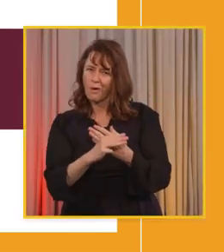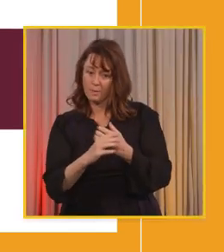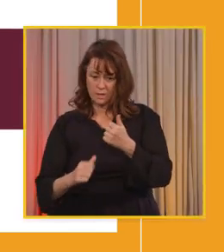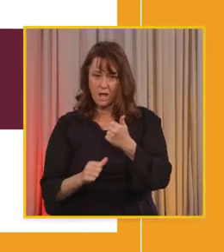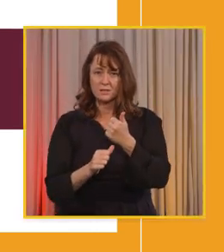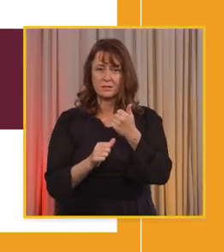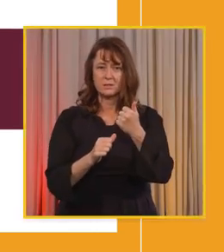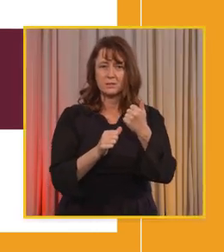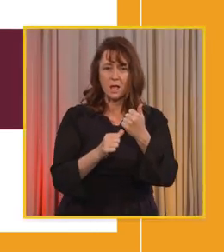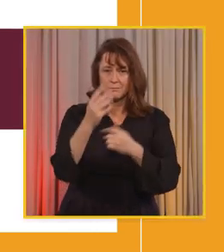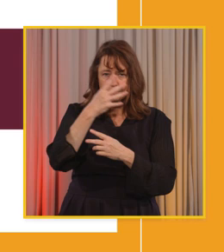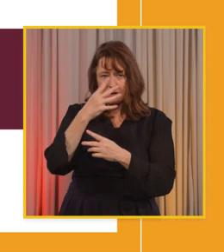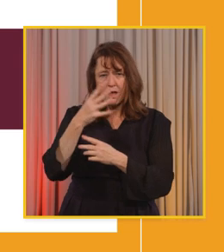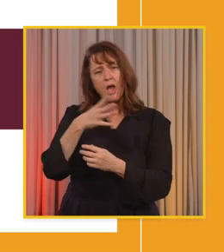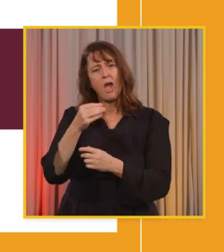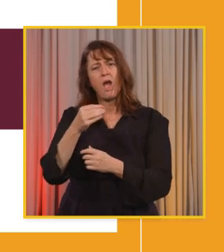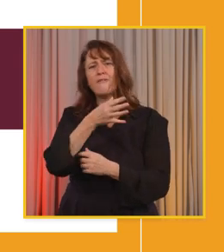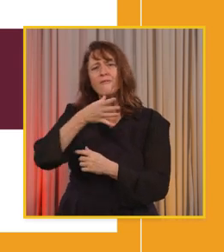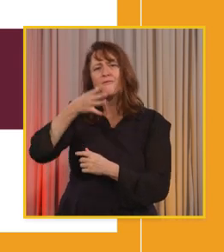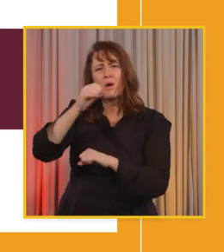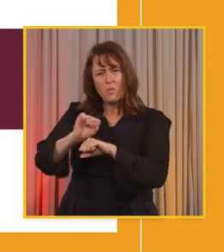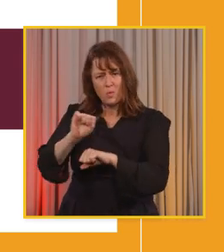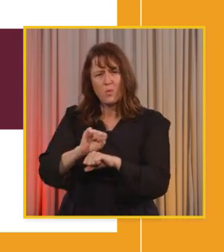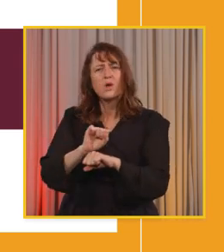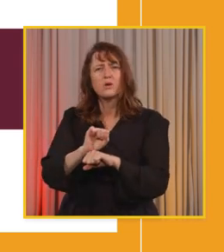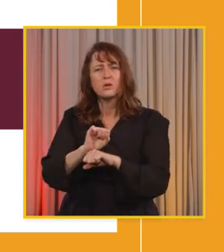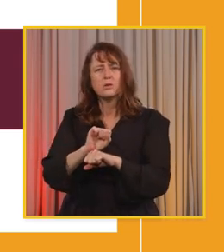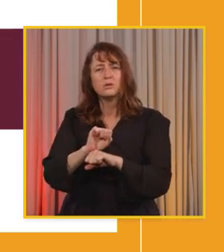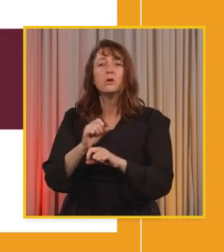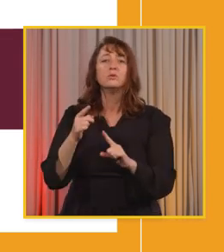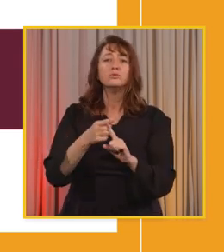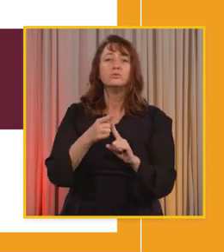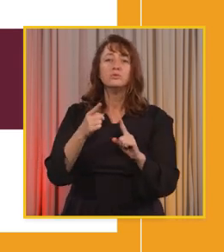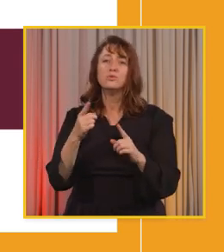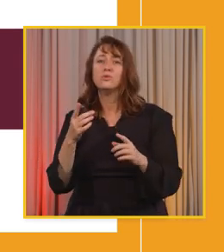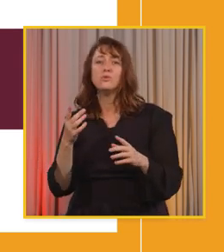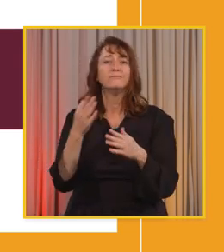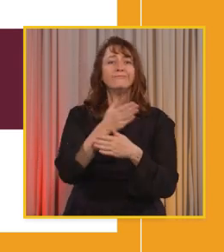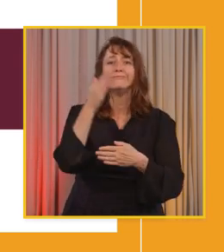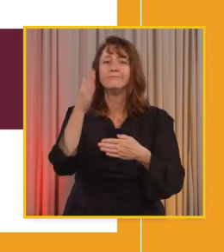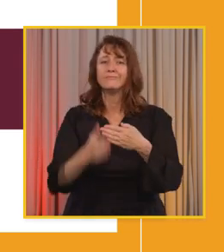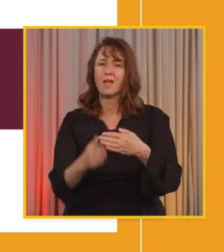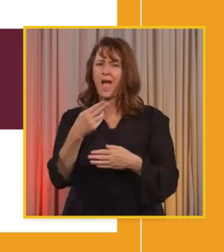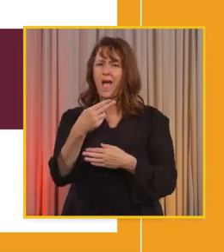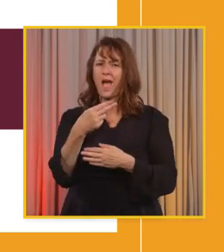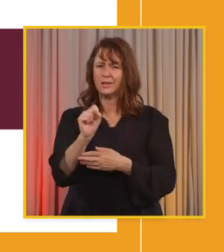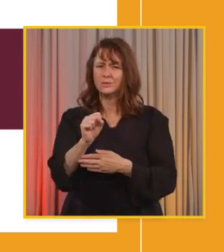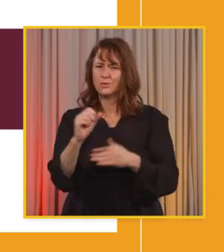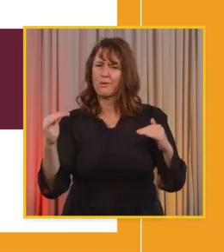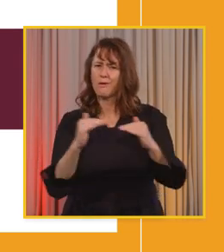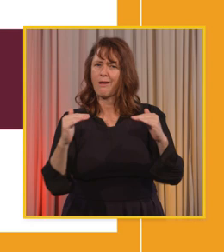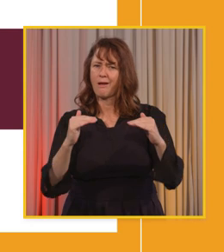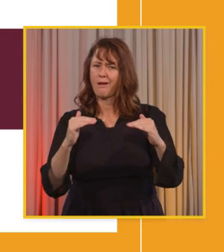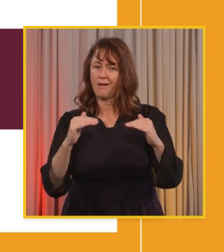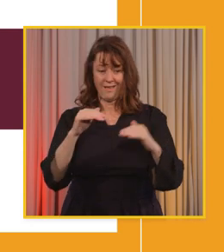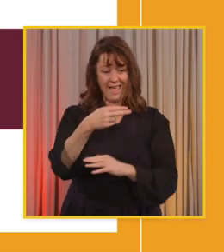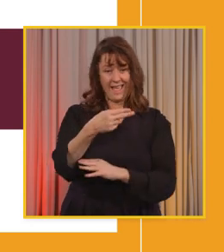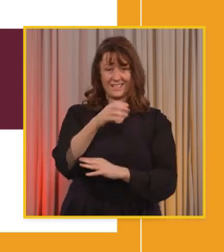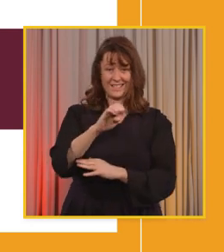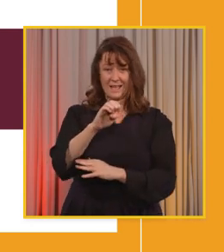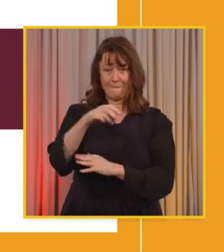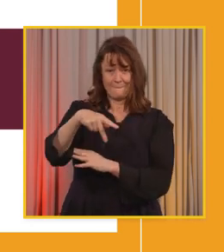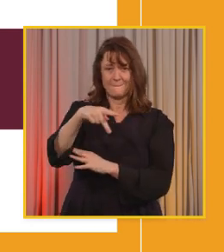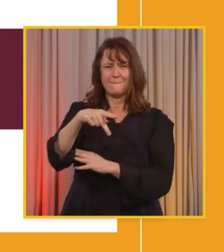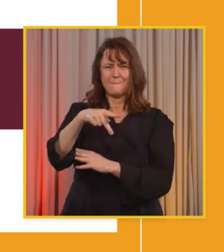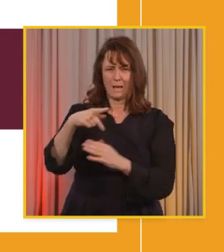program that assists migrant and seasonal farm workers in completing their high school equivalency. You may know this program